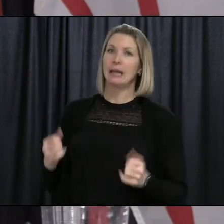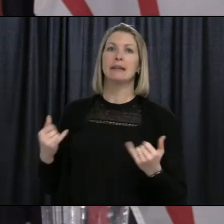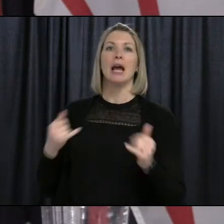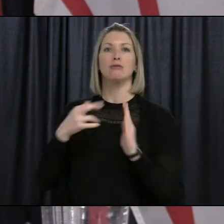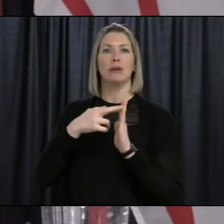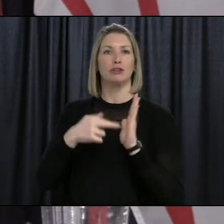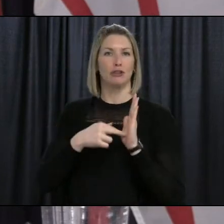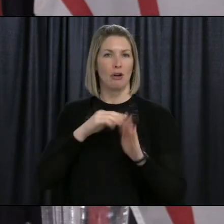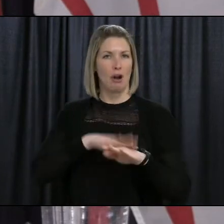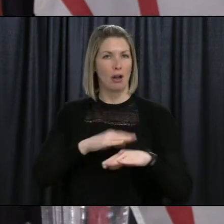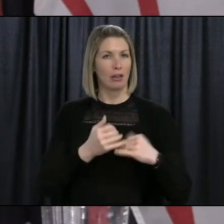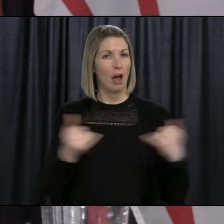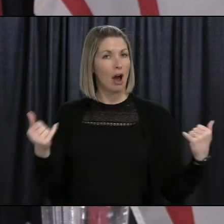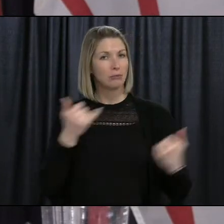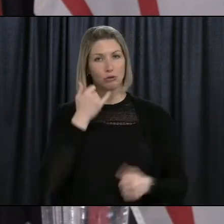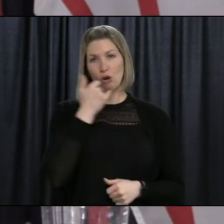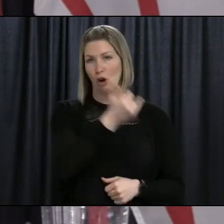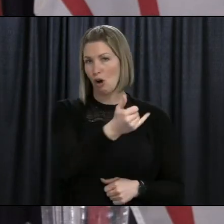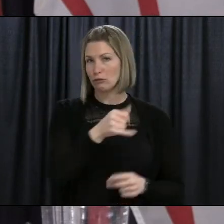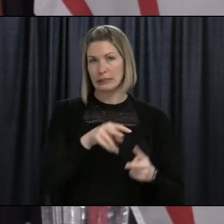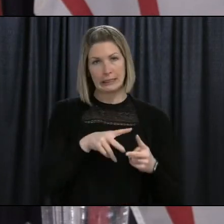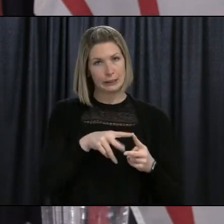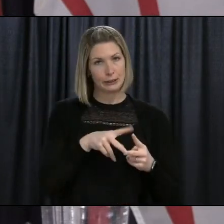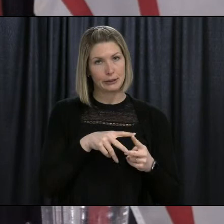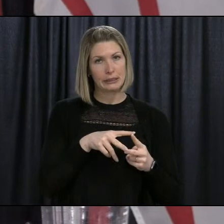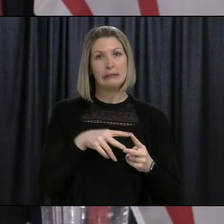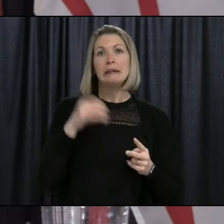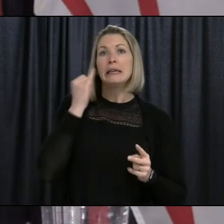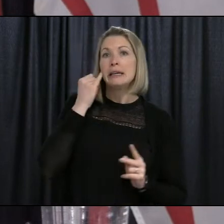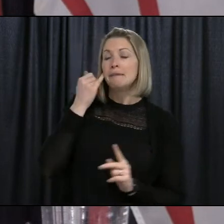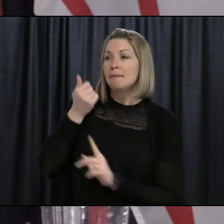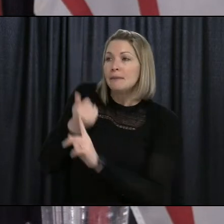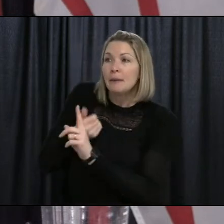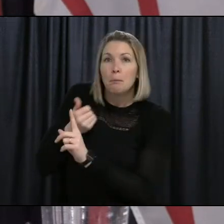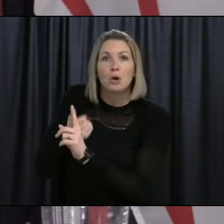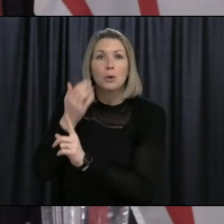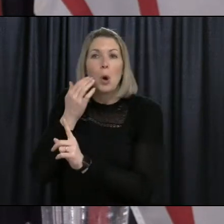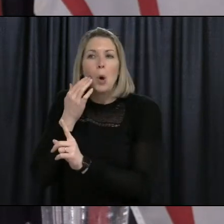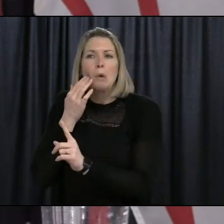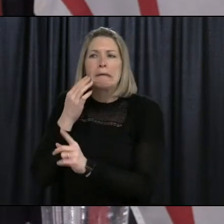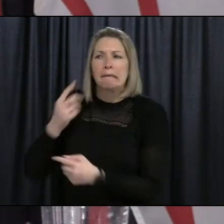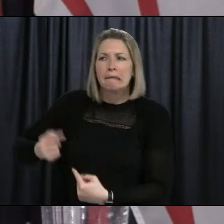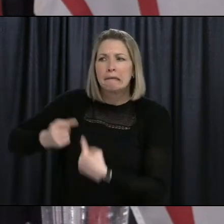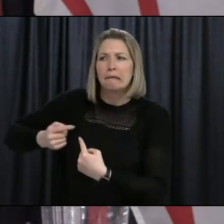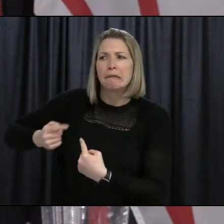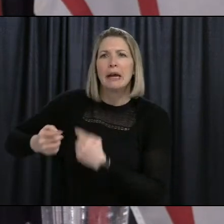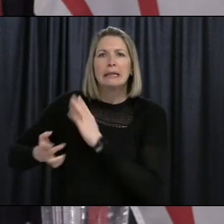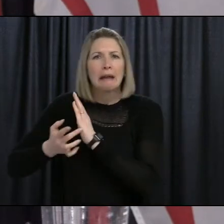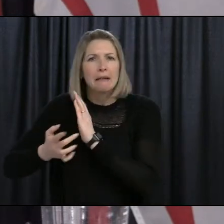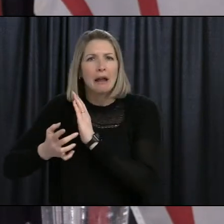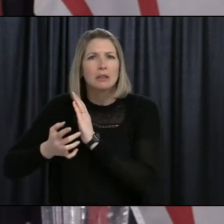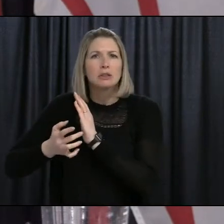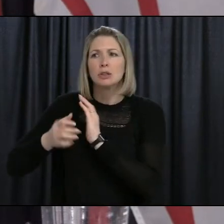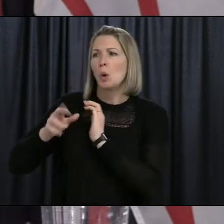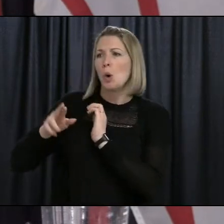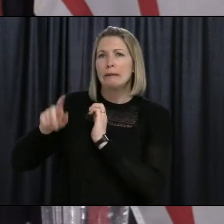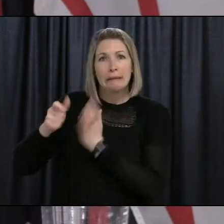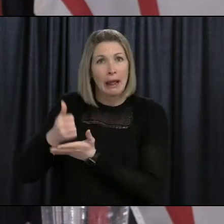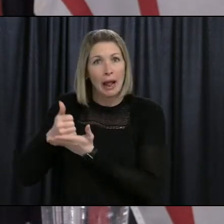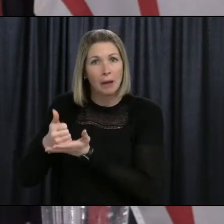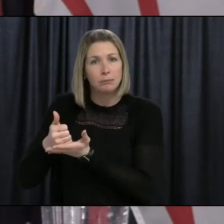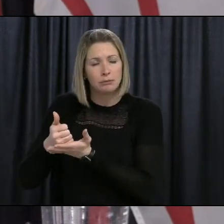over 70 and you could help them register, please do so, like your parents or your grandparents or your neighbor or family